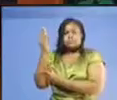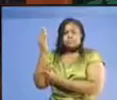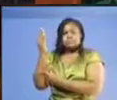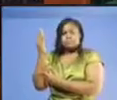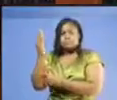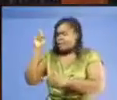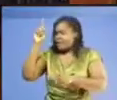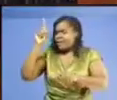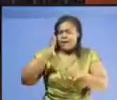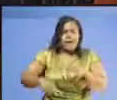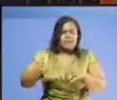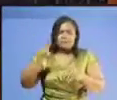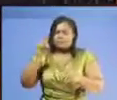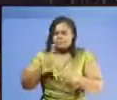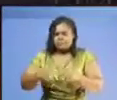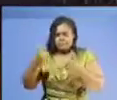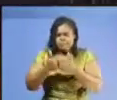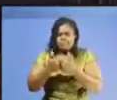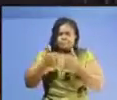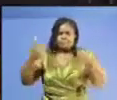I believe Noah must have had brothers.